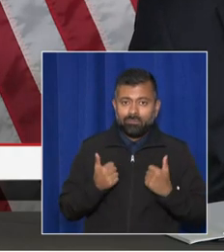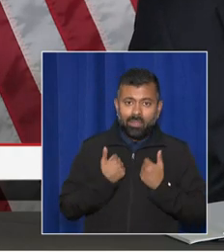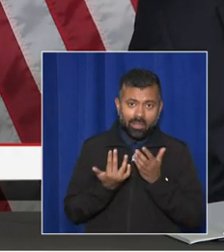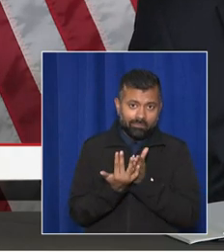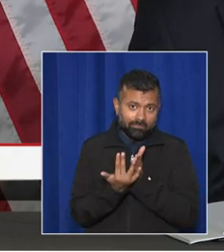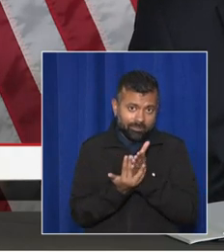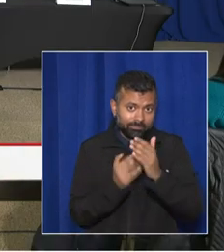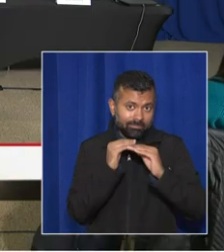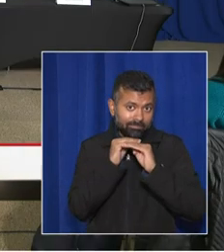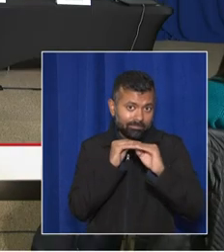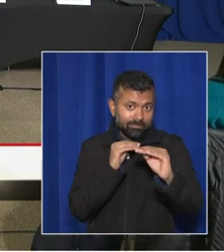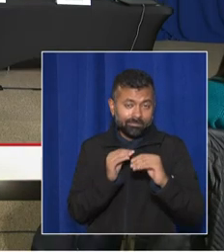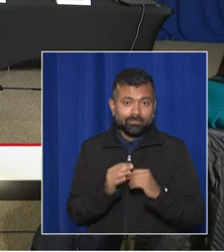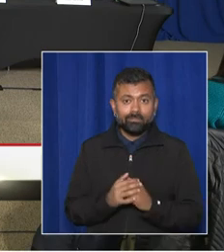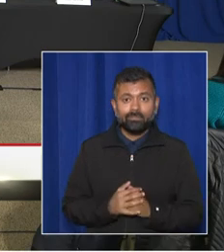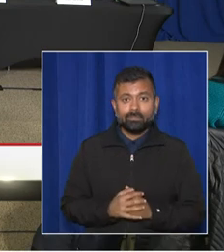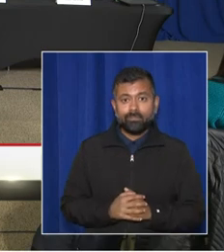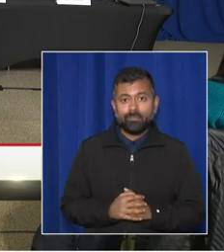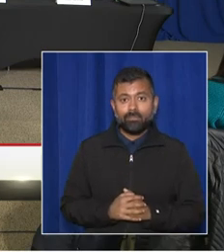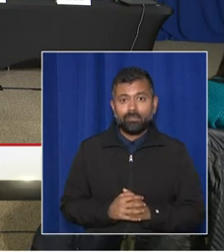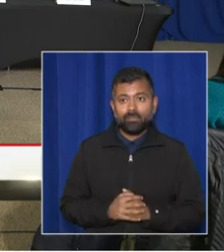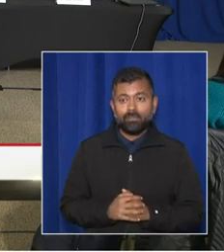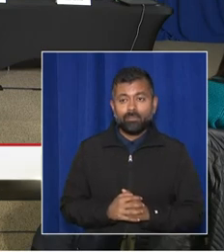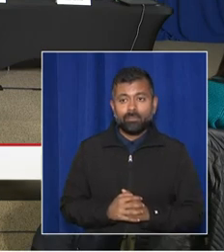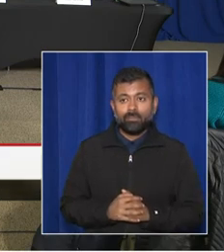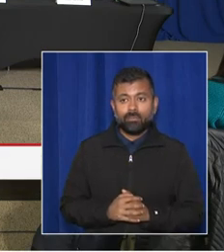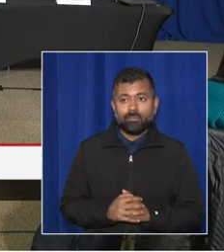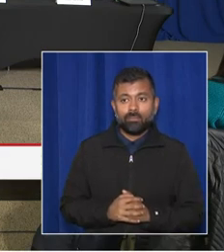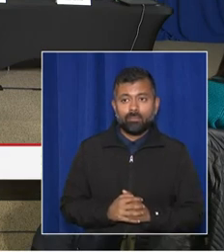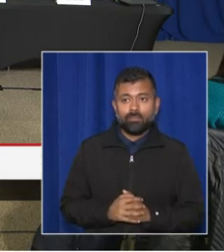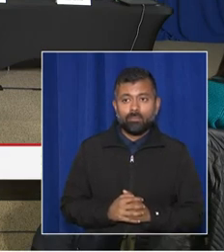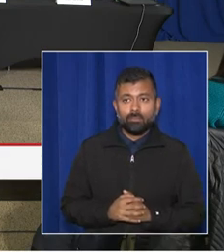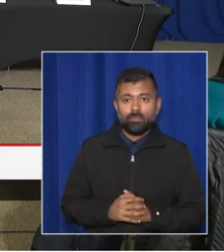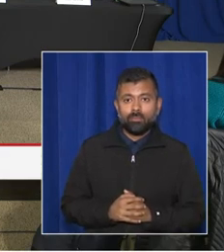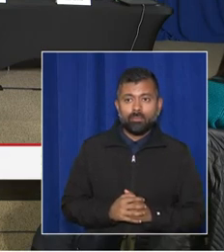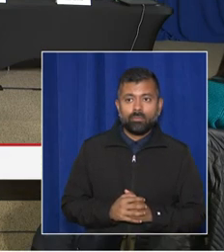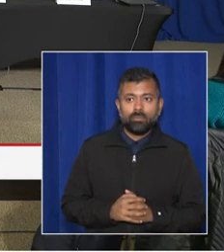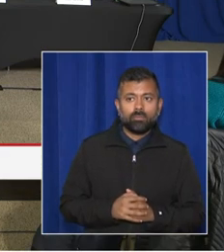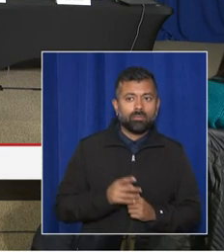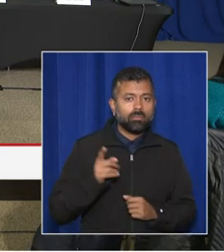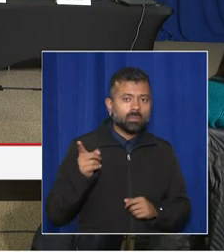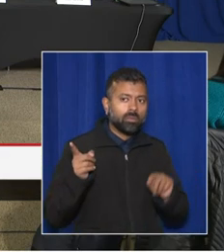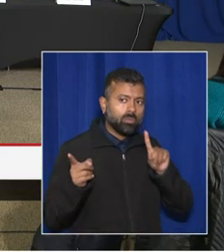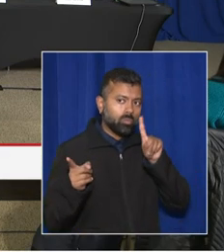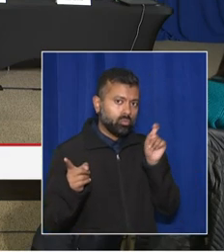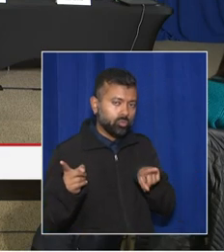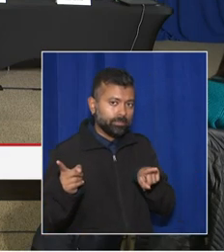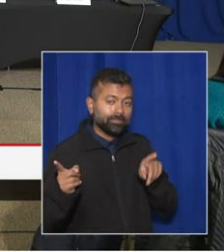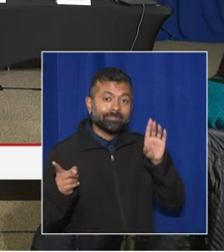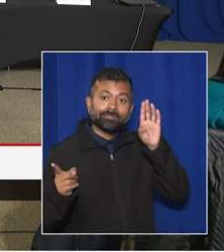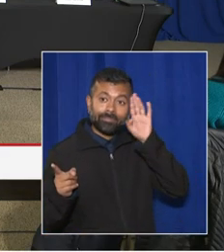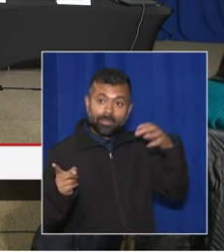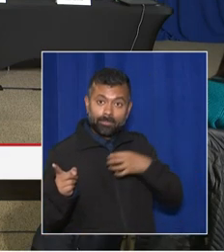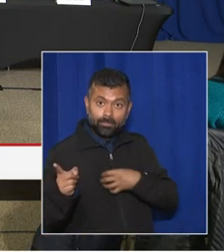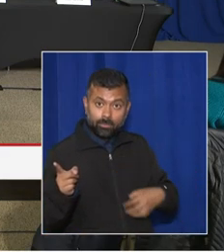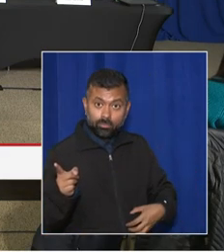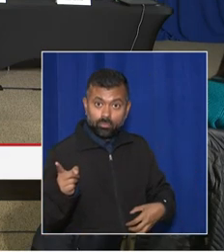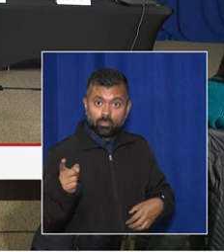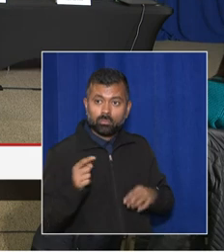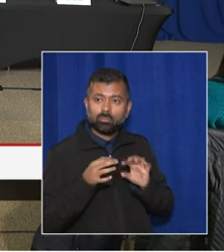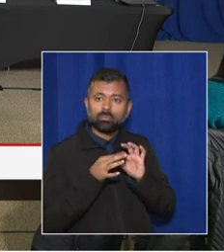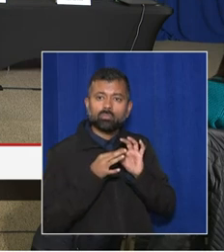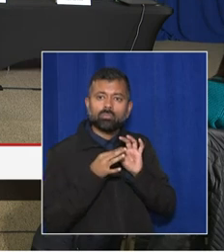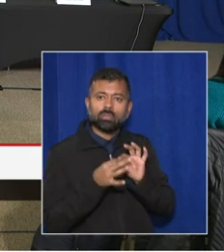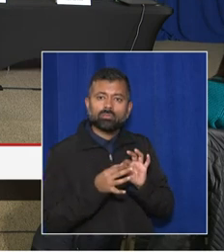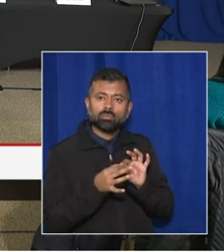Hi, Mayor. On that topic, I know you've had a pretty open exchange